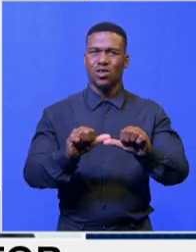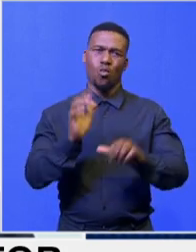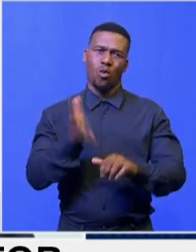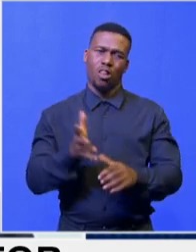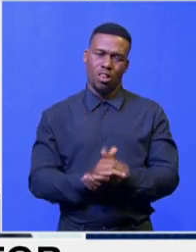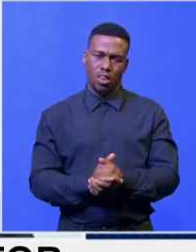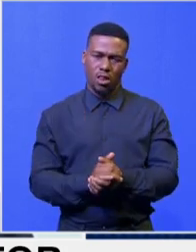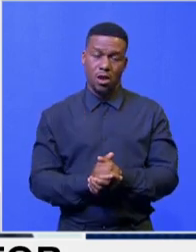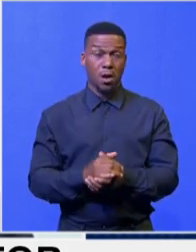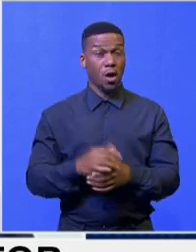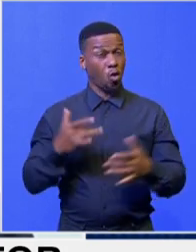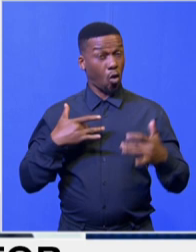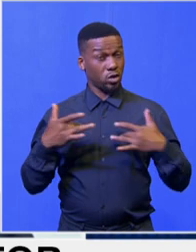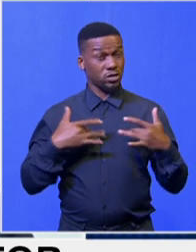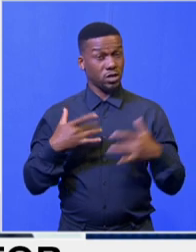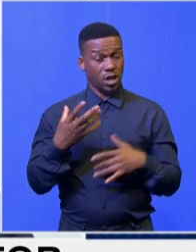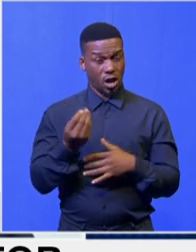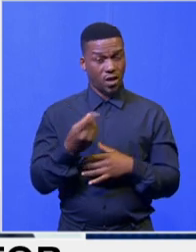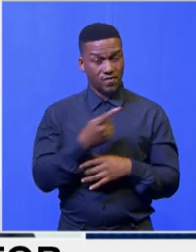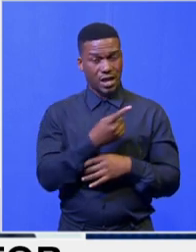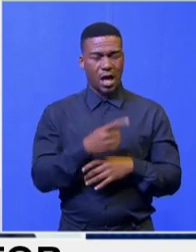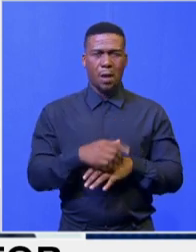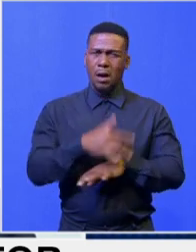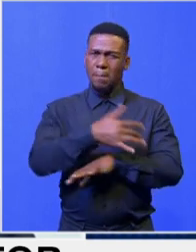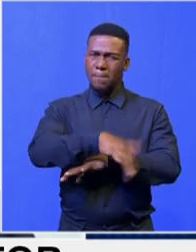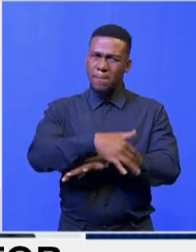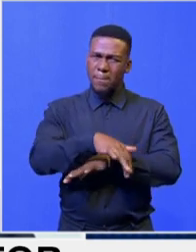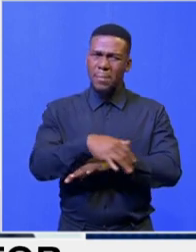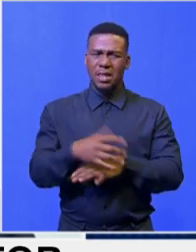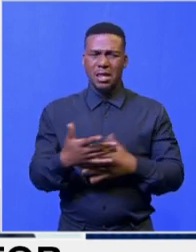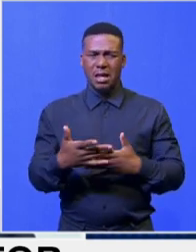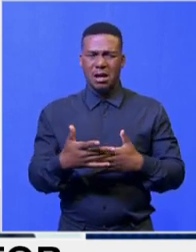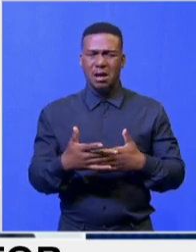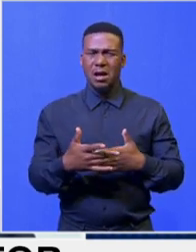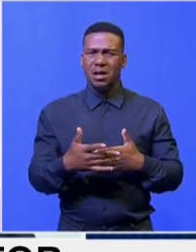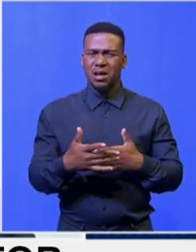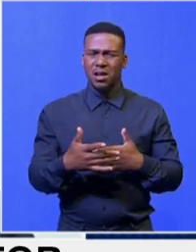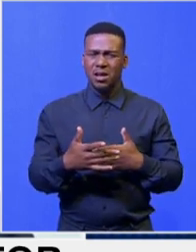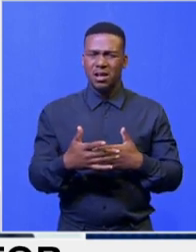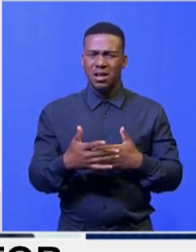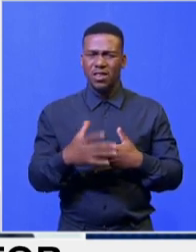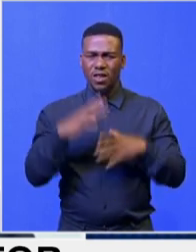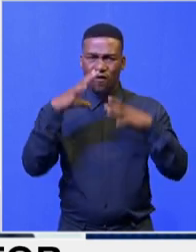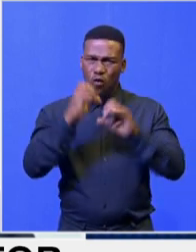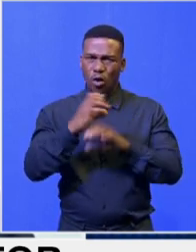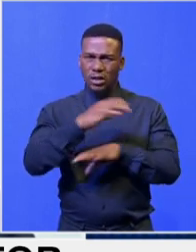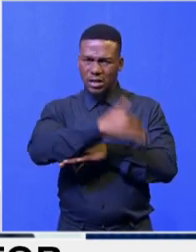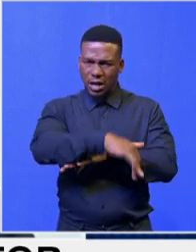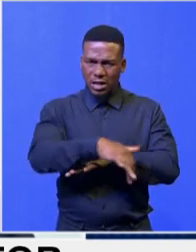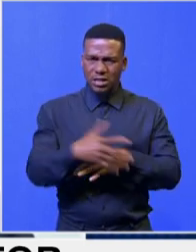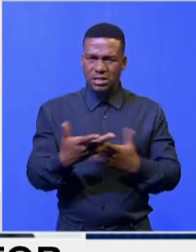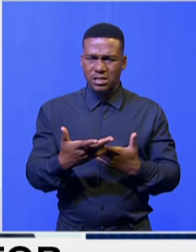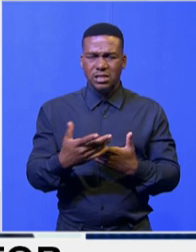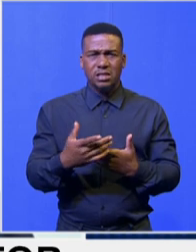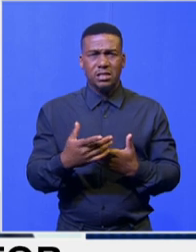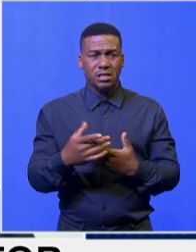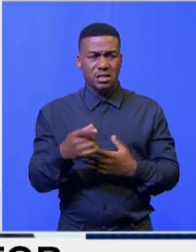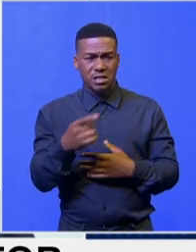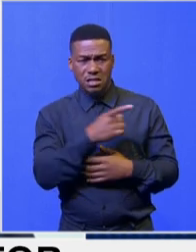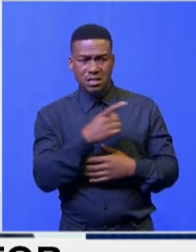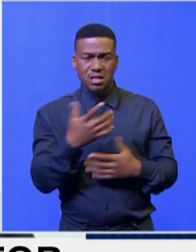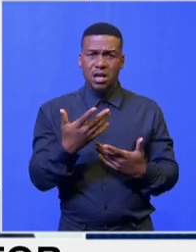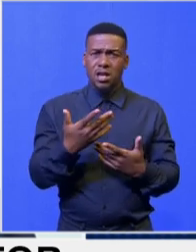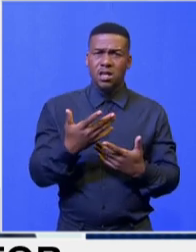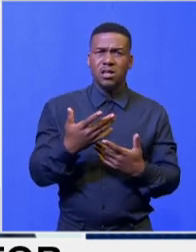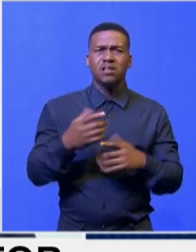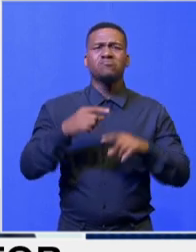that they're very externally driven, right? So it seems as if the emergence to governance will be reliant